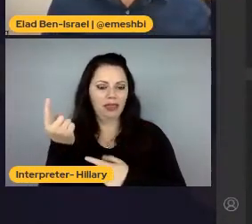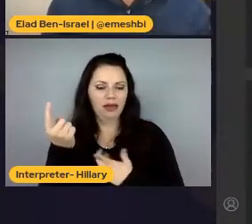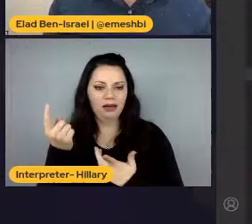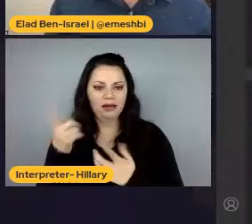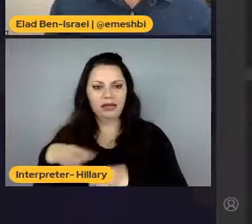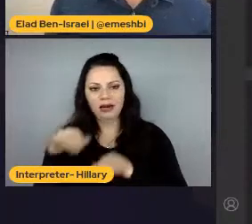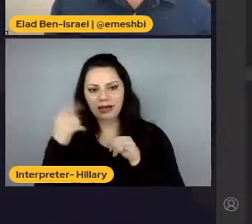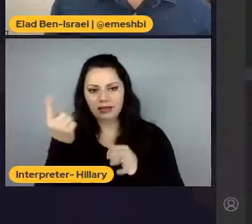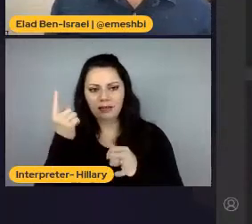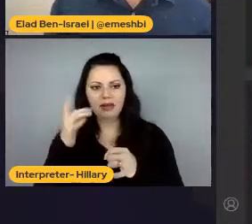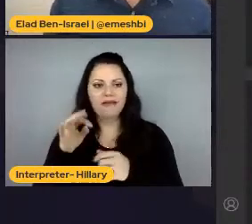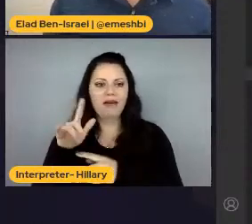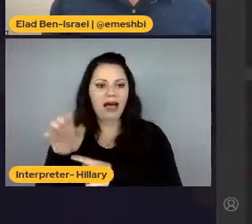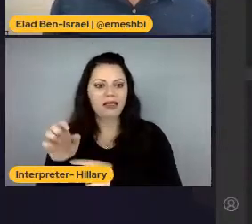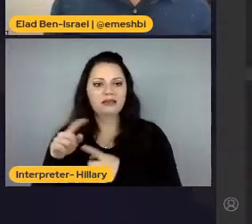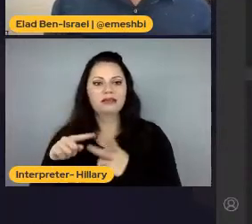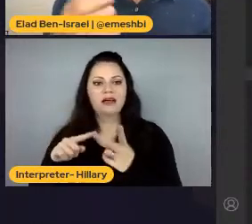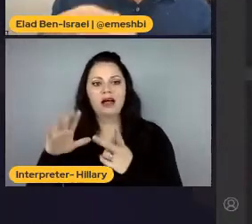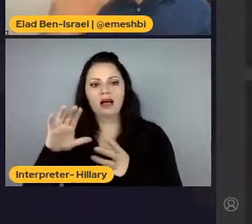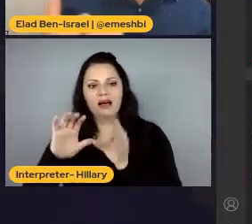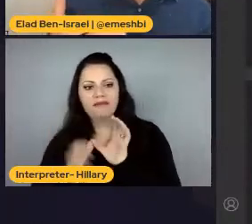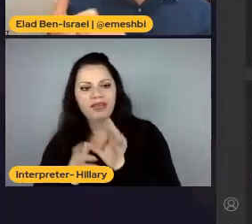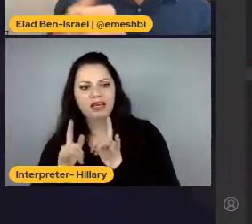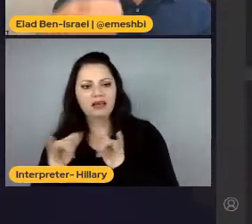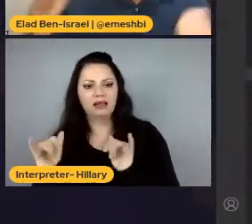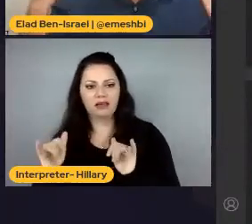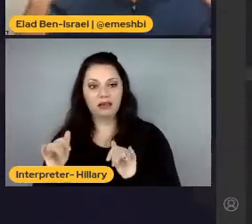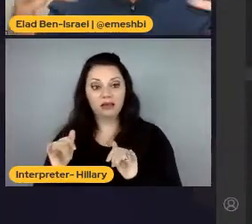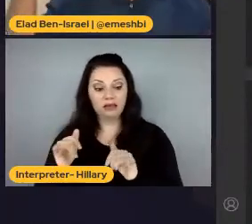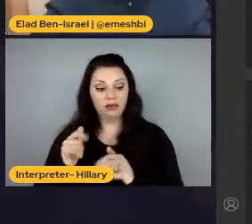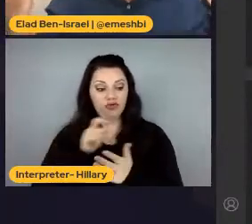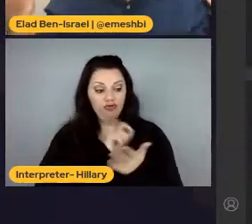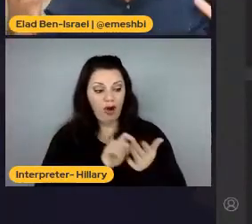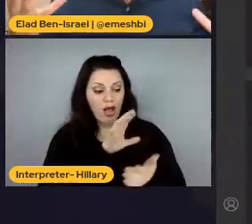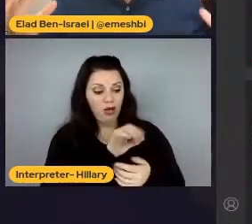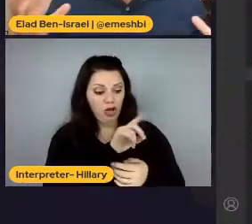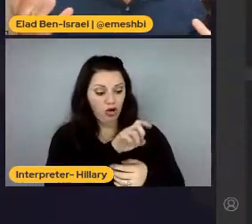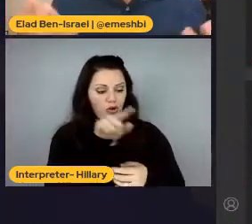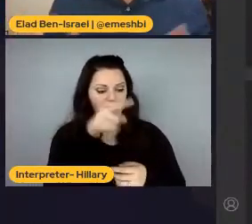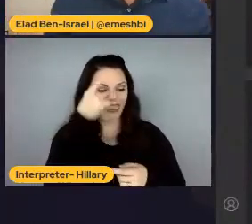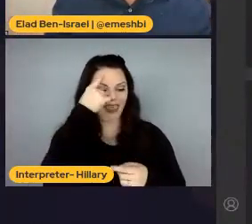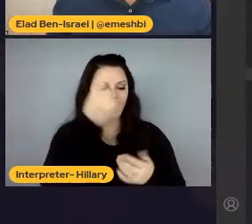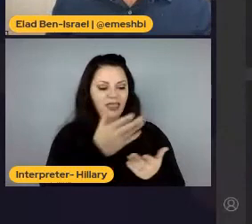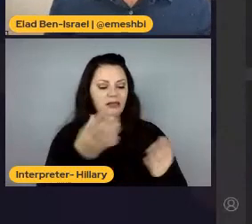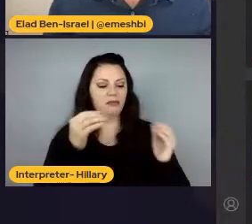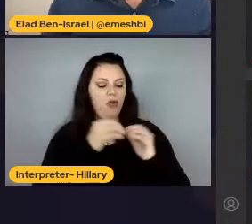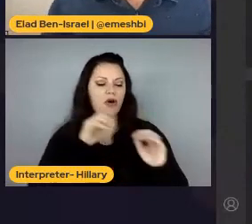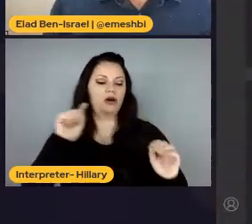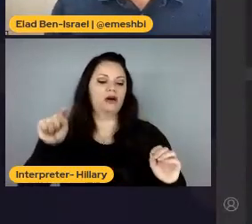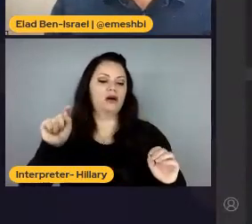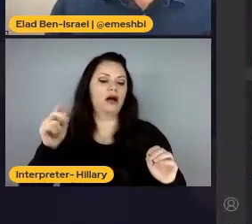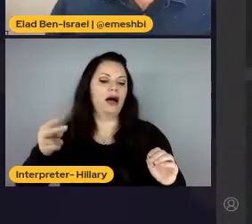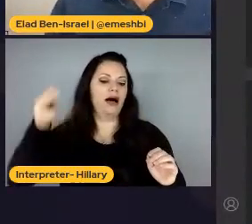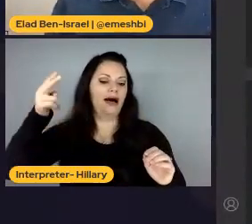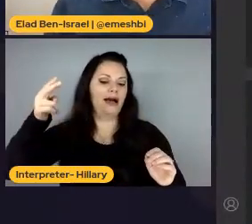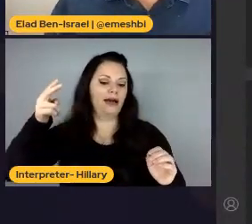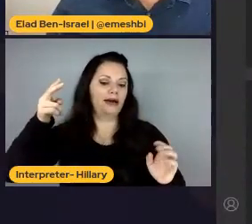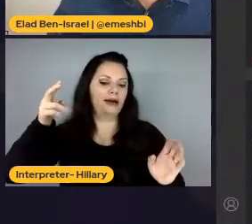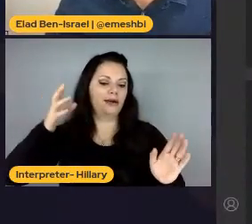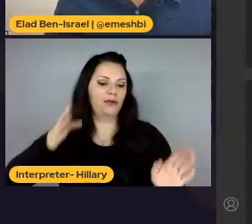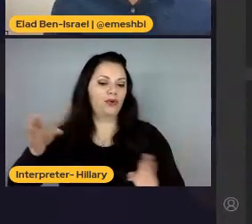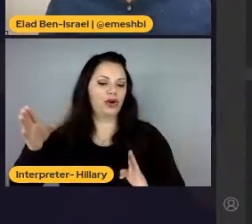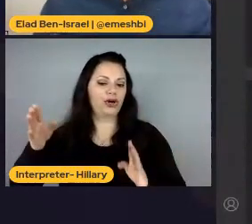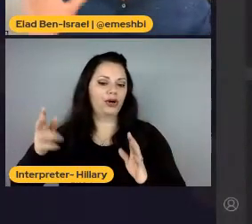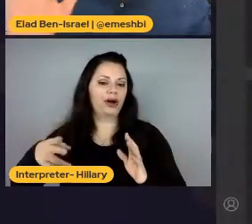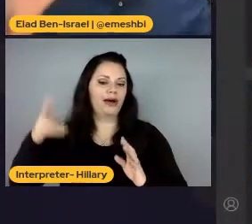synthesize files, synthesize configuration. And by being able to write code, you can think about things at a higher order, or at a higher